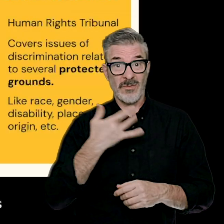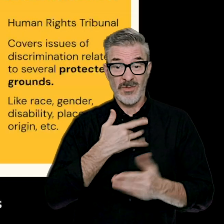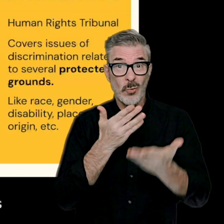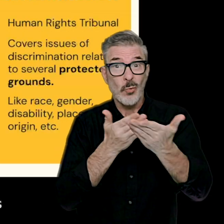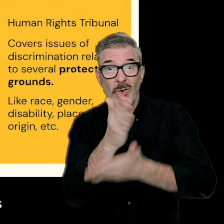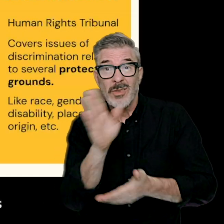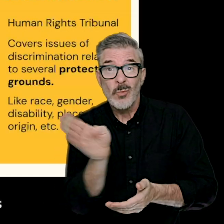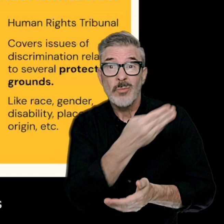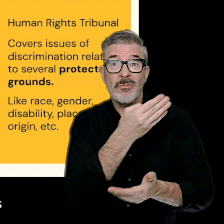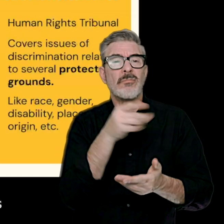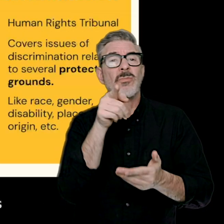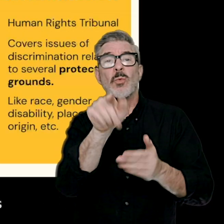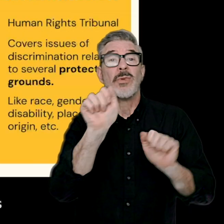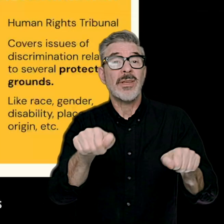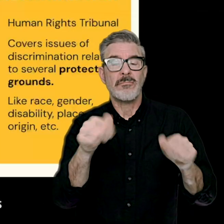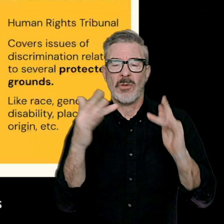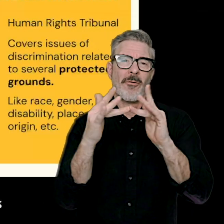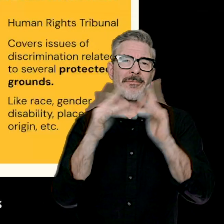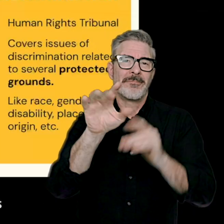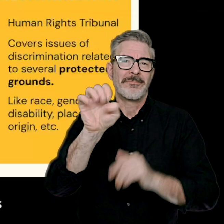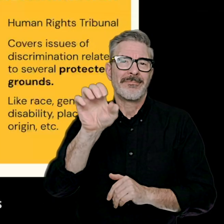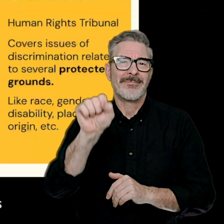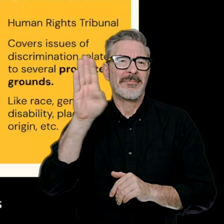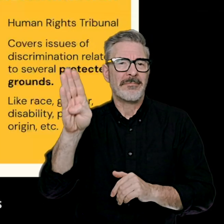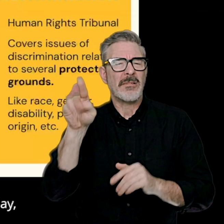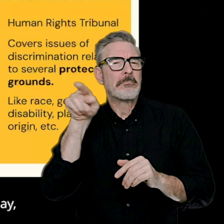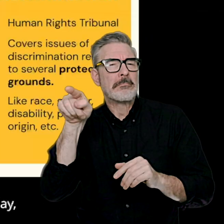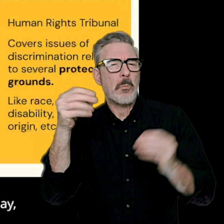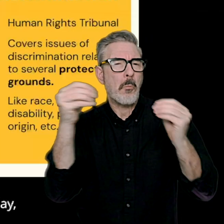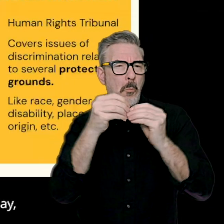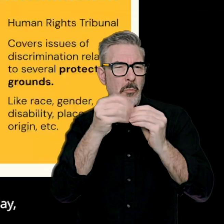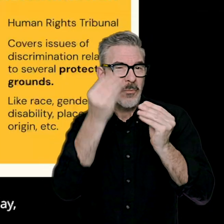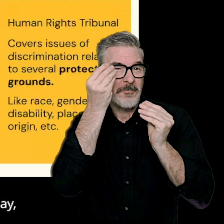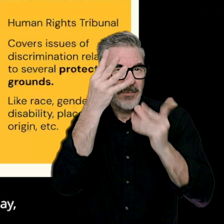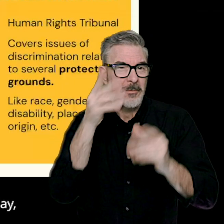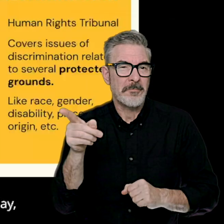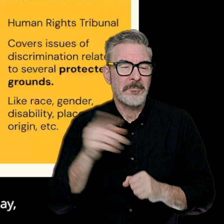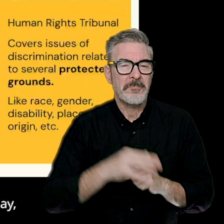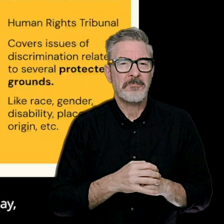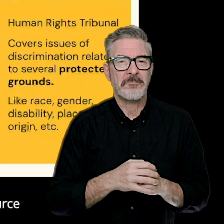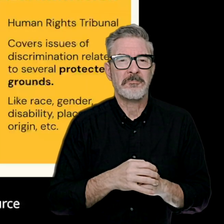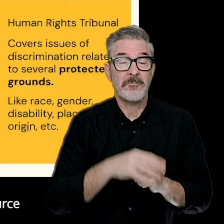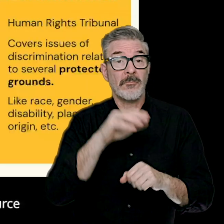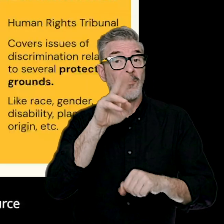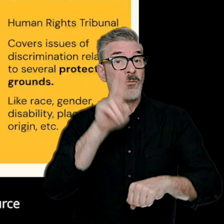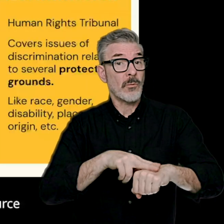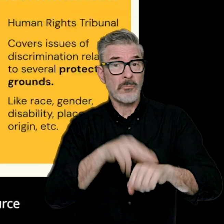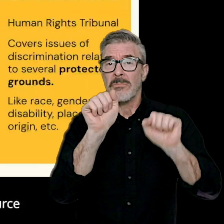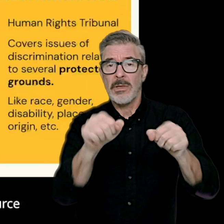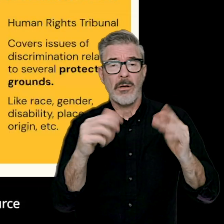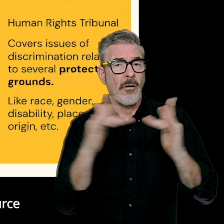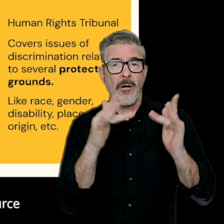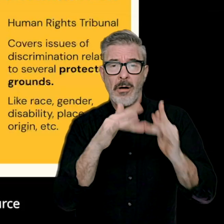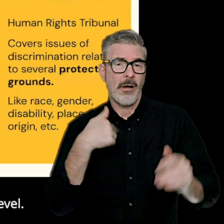you've experienced any violations of the rights that I've talked about today will be under the wage